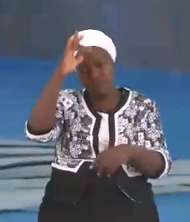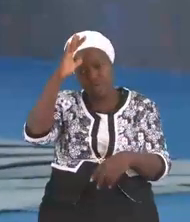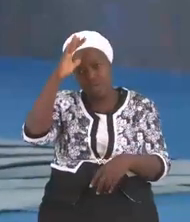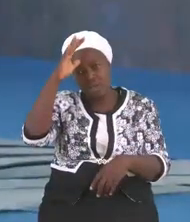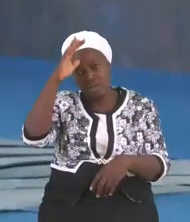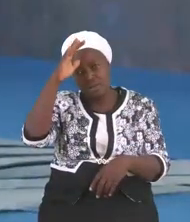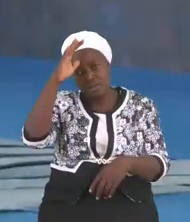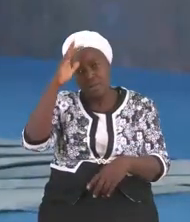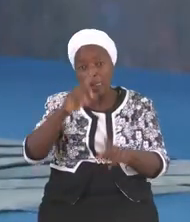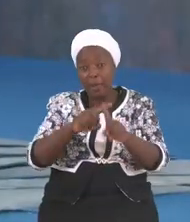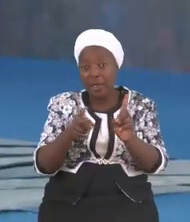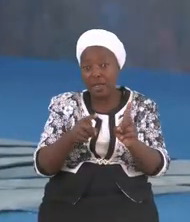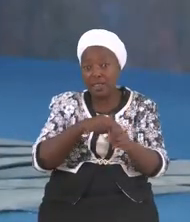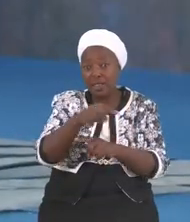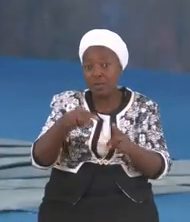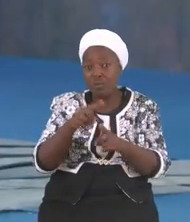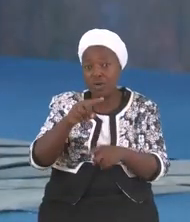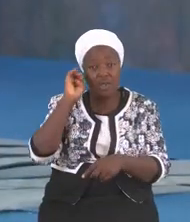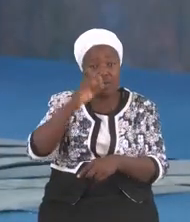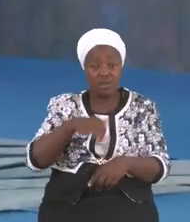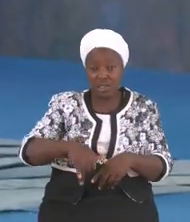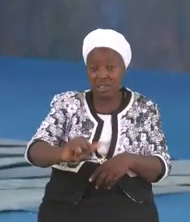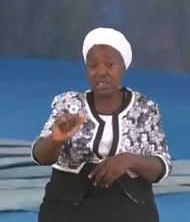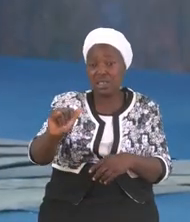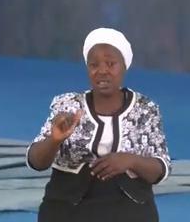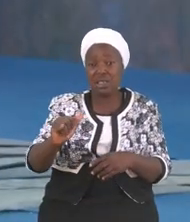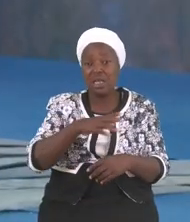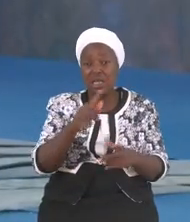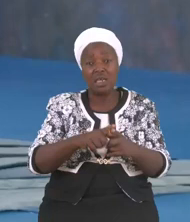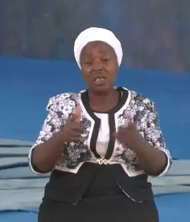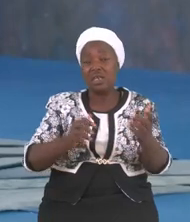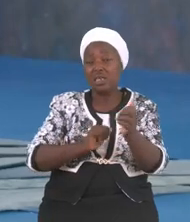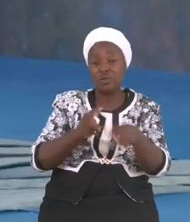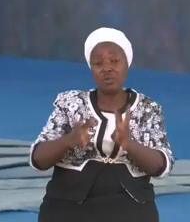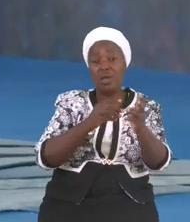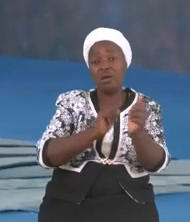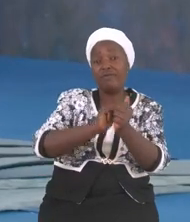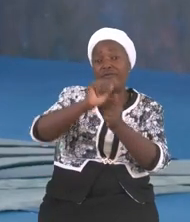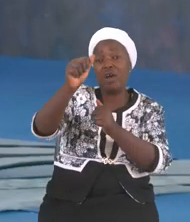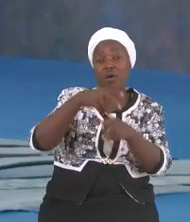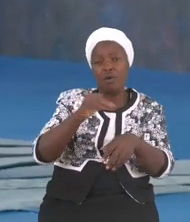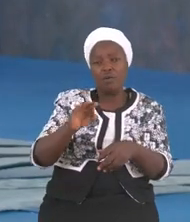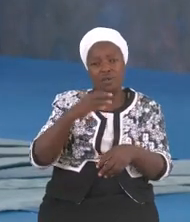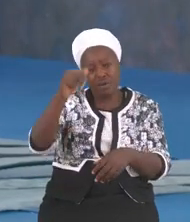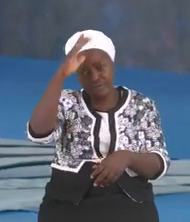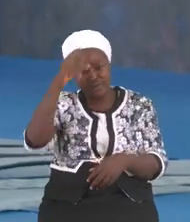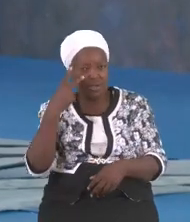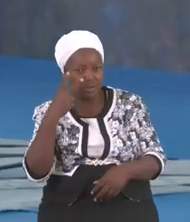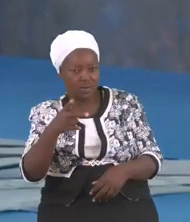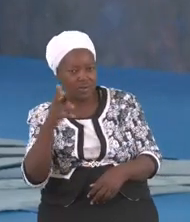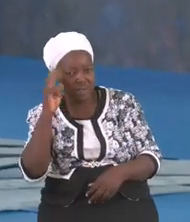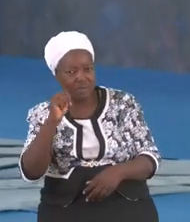But when he was yet a great way off, his father saw him. The father has seen you